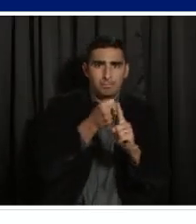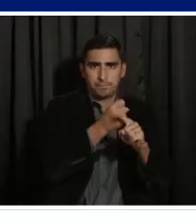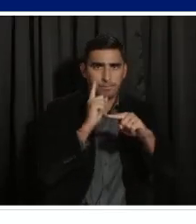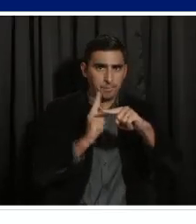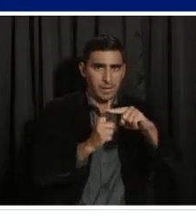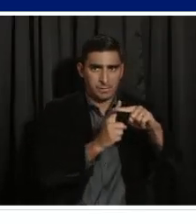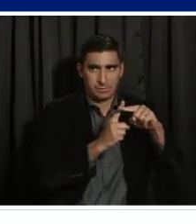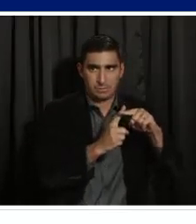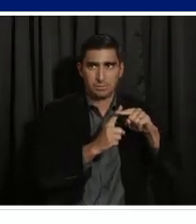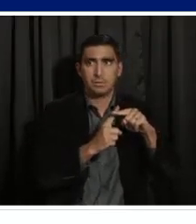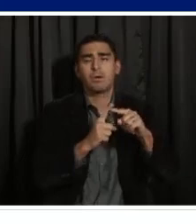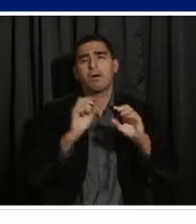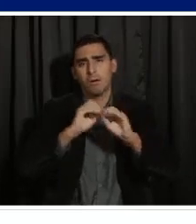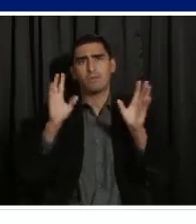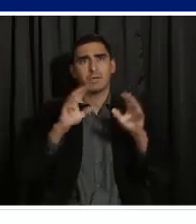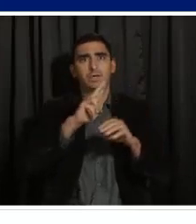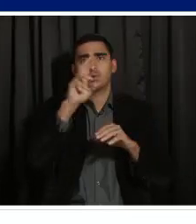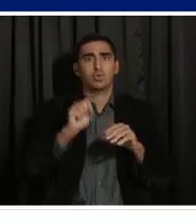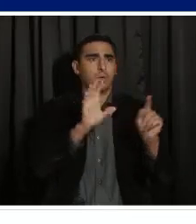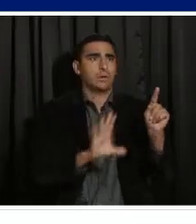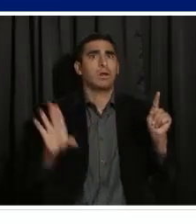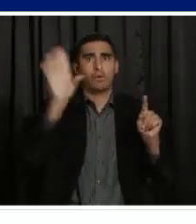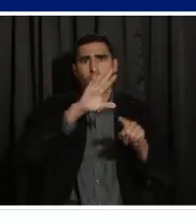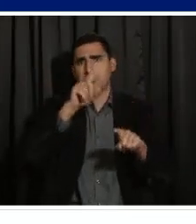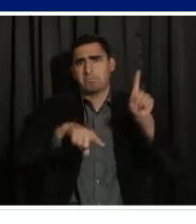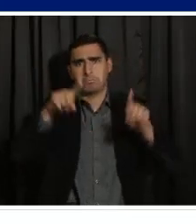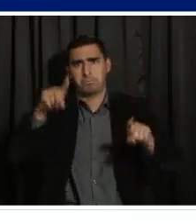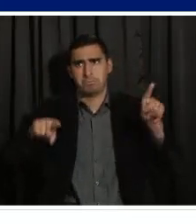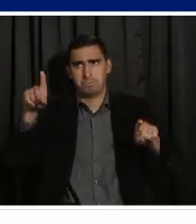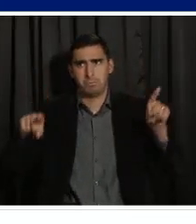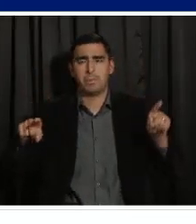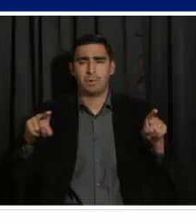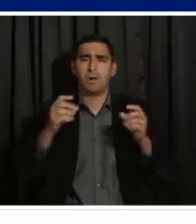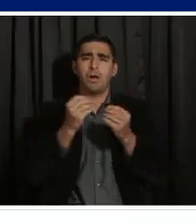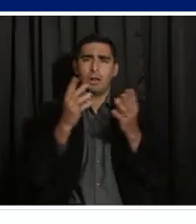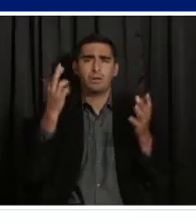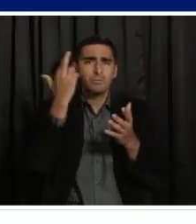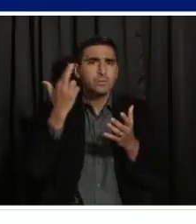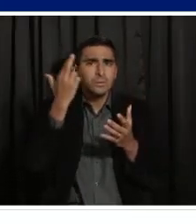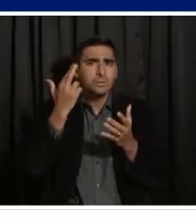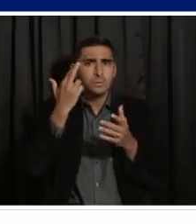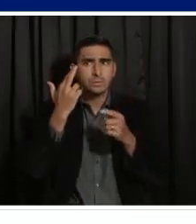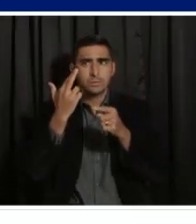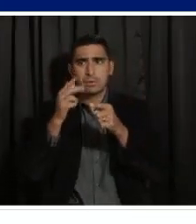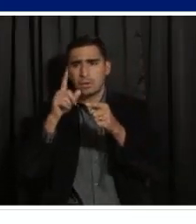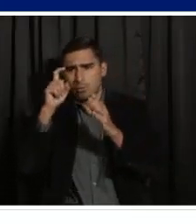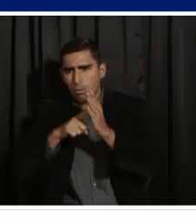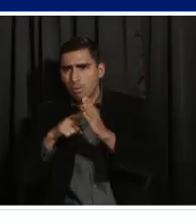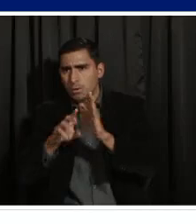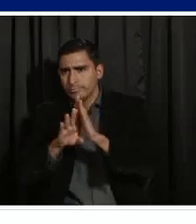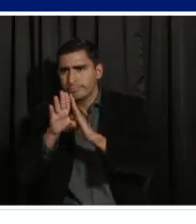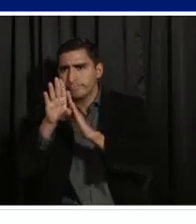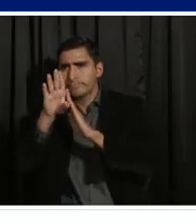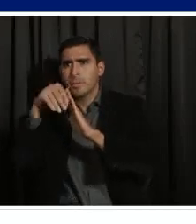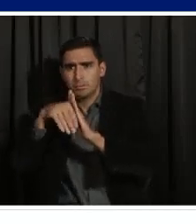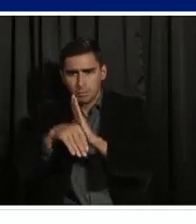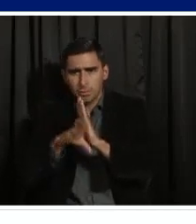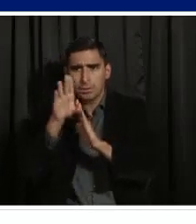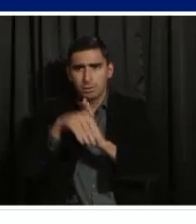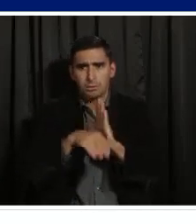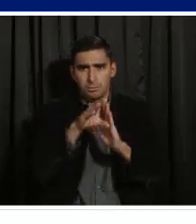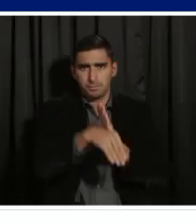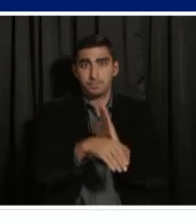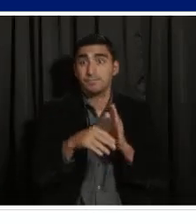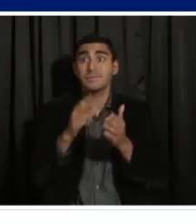obviously variability across the country in what we're seeing. We know that there's lots of factors that go into trends in different parts of the country. Some of this might